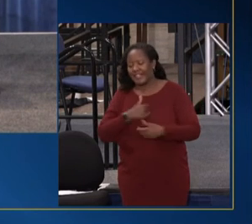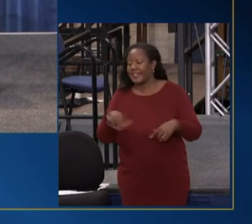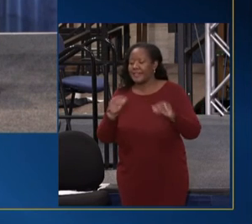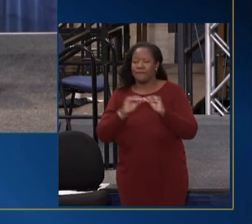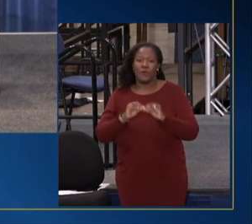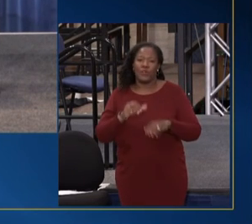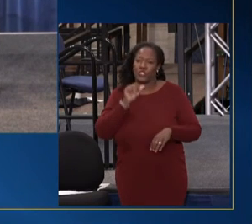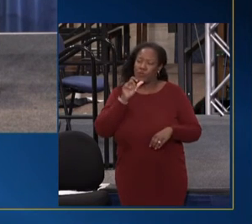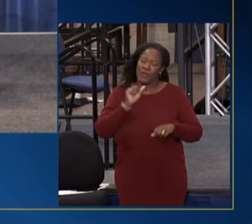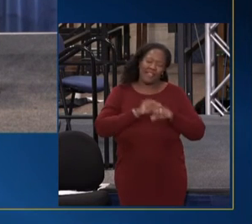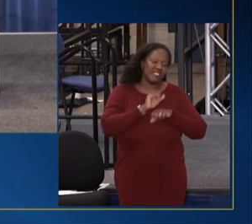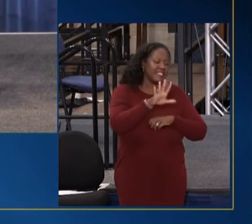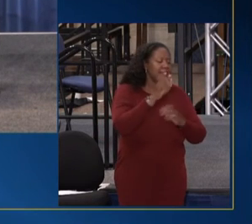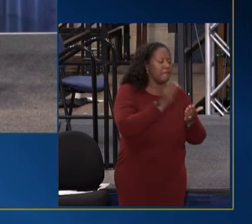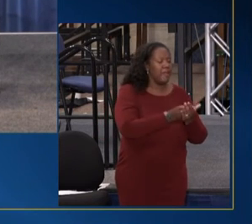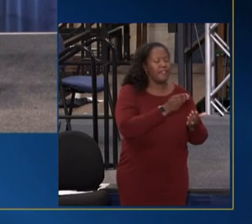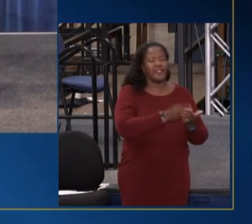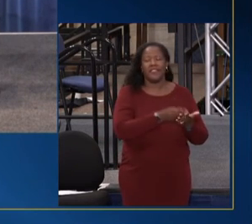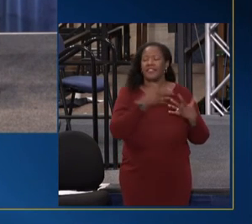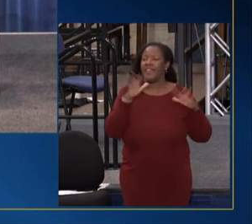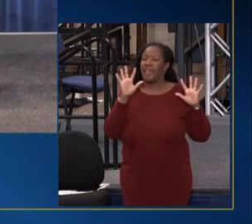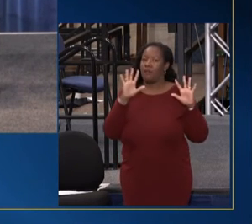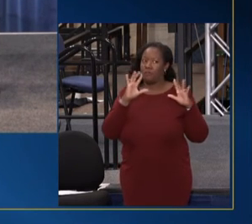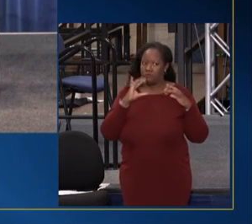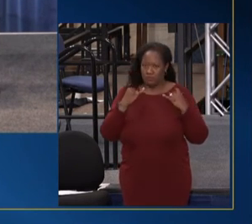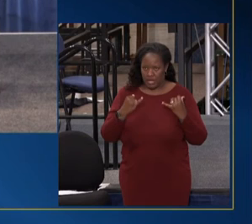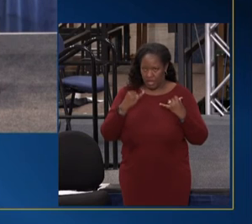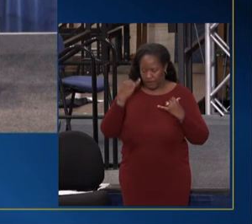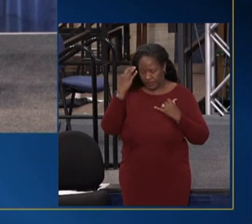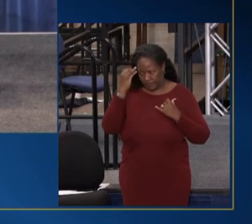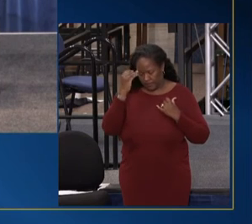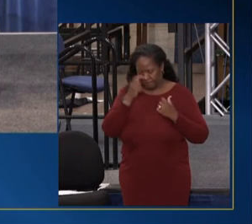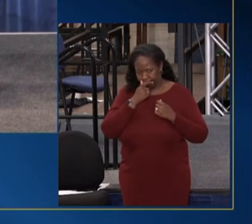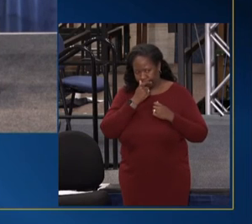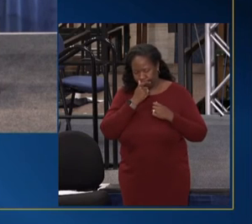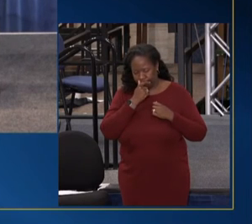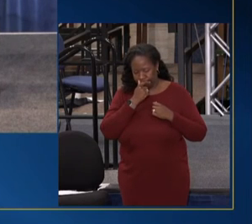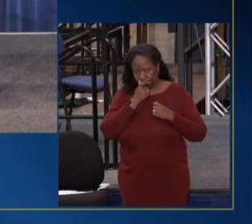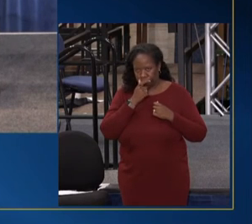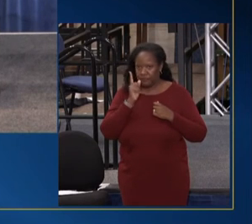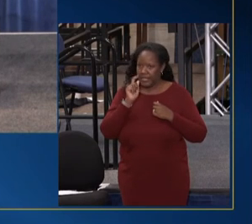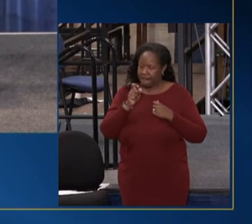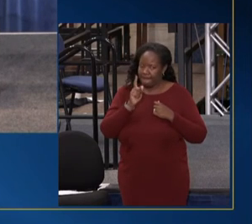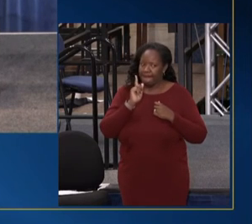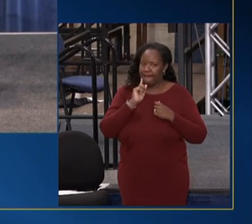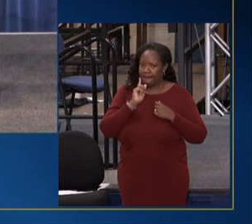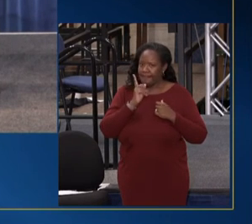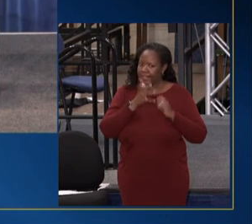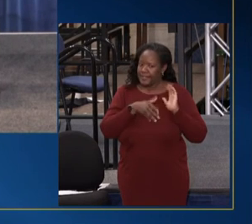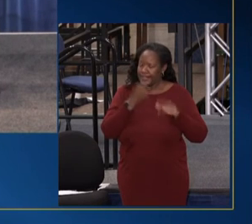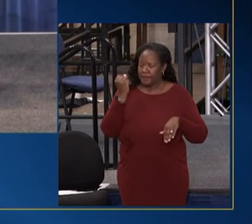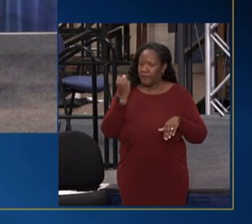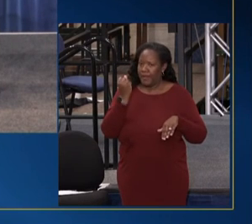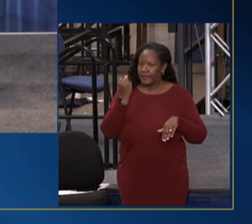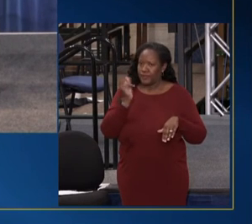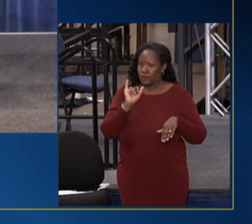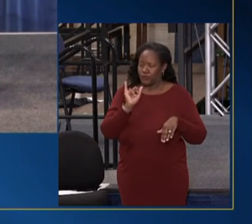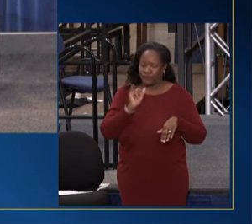checks, all the rest of that. Now I'm looking at things a little bit differently in light of it,